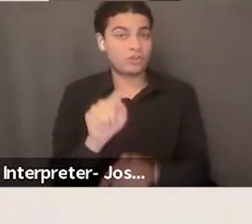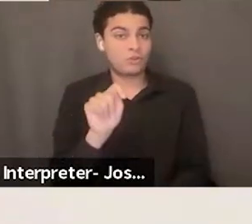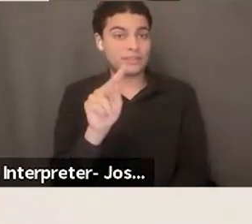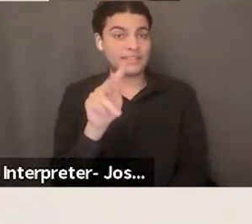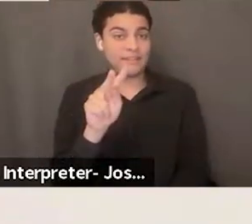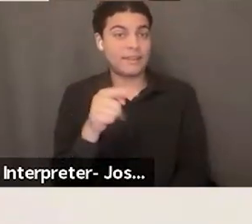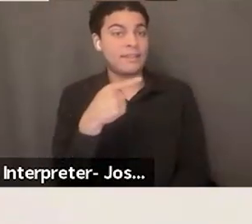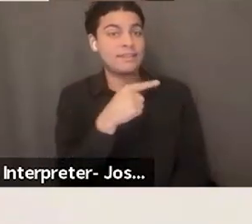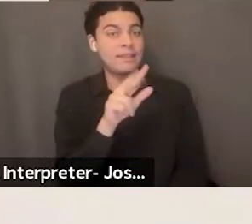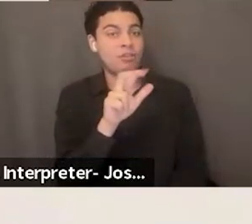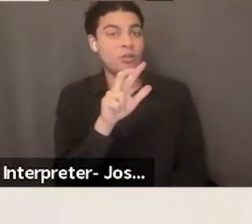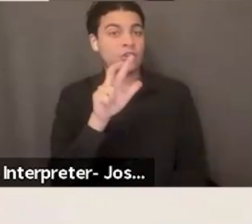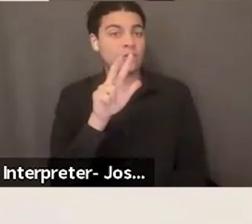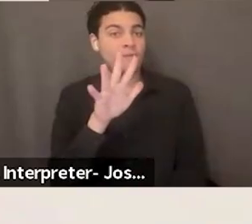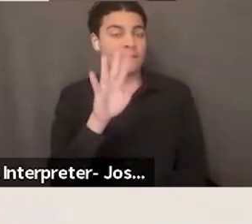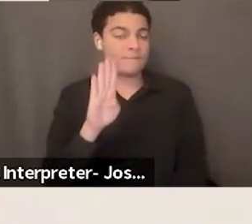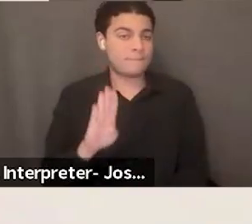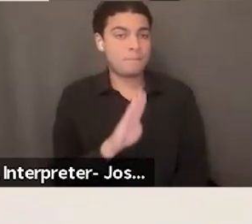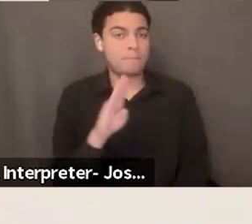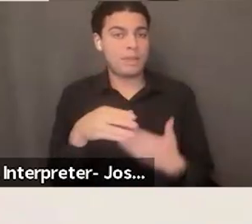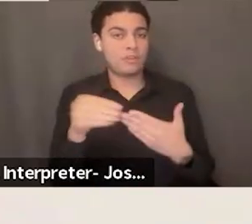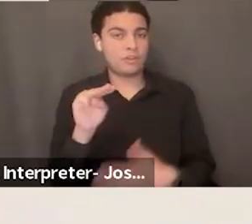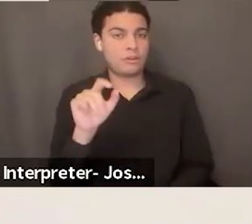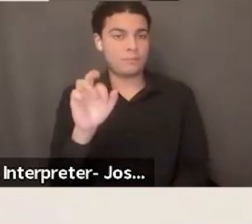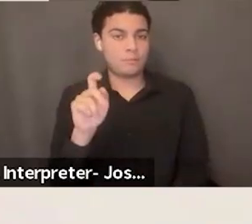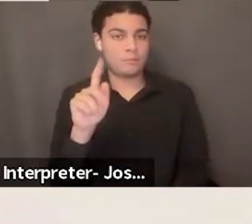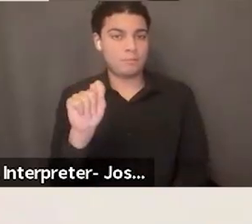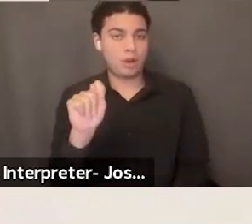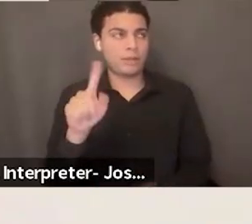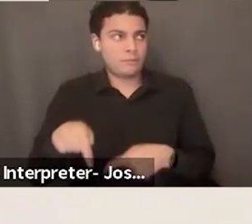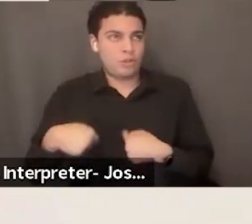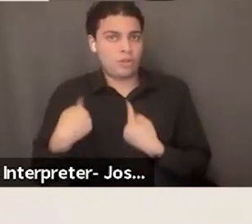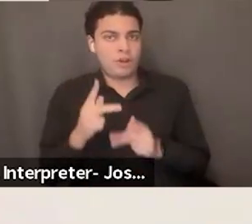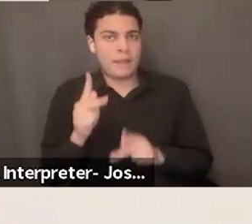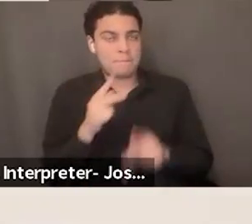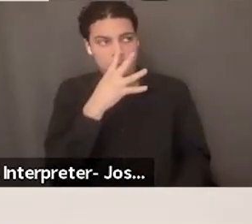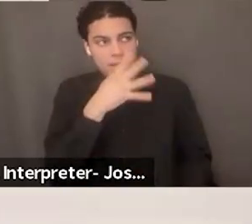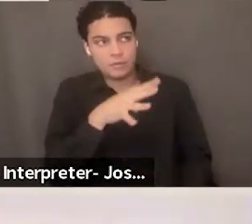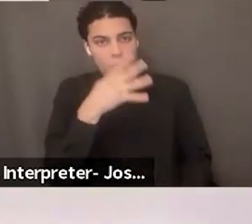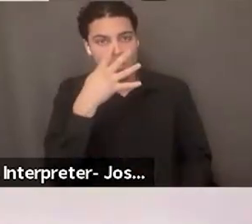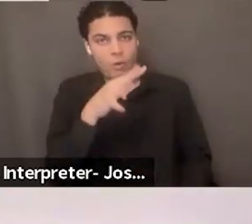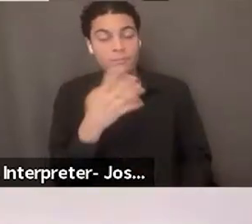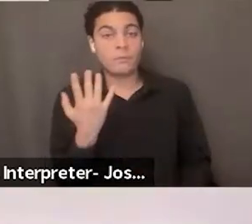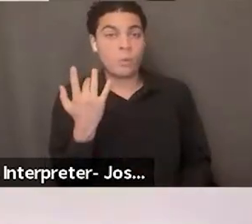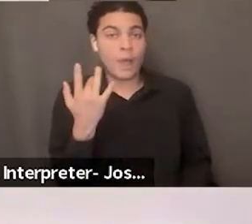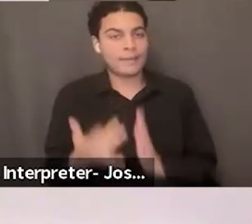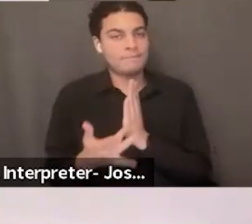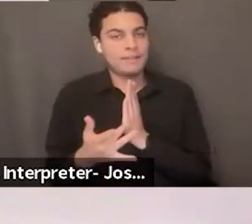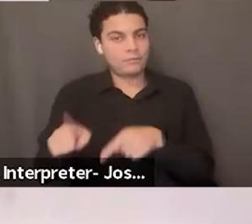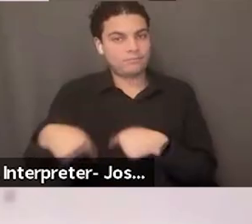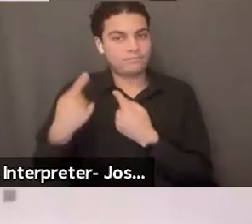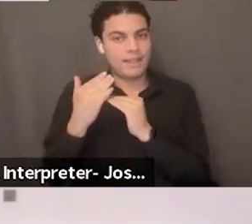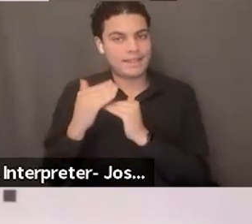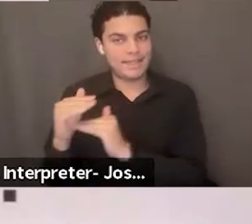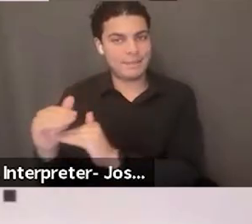over 80% untapped even after a decade because of the limitations earlier. And with Lotus, you can control any